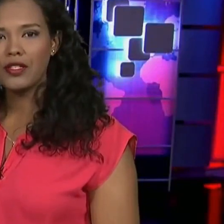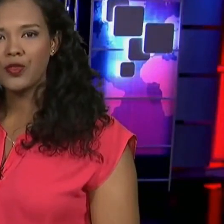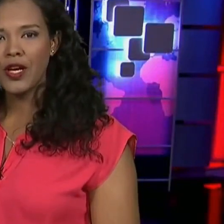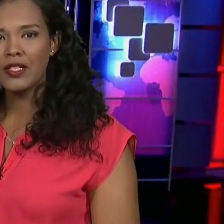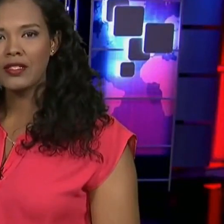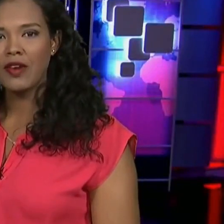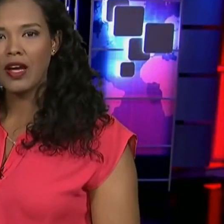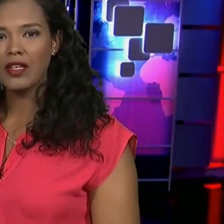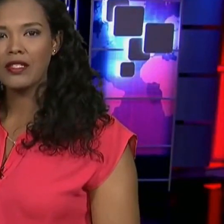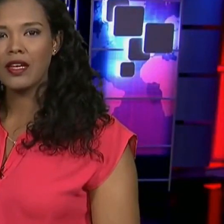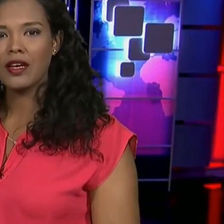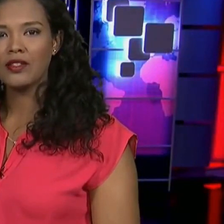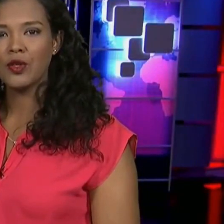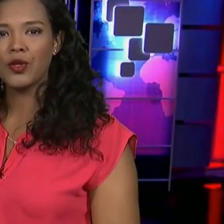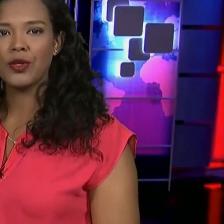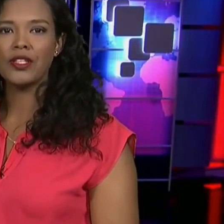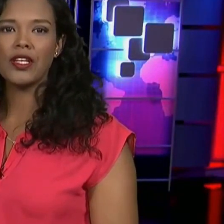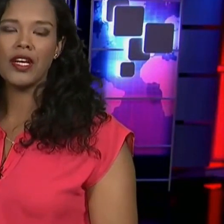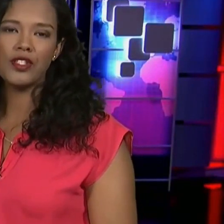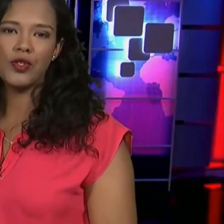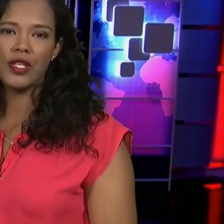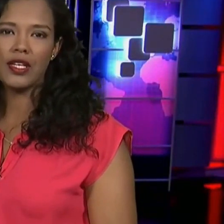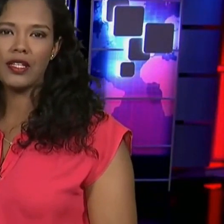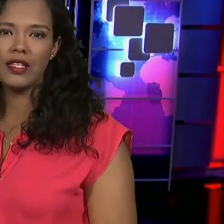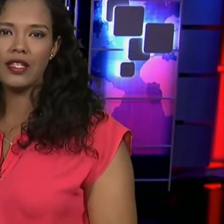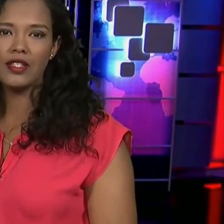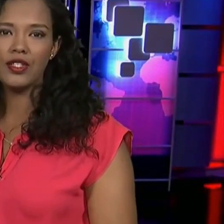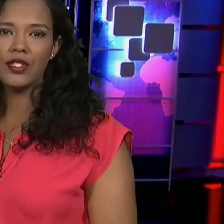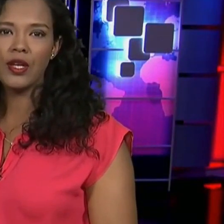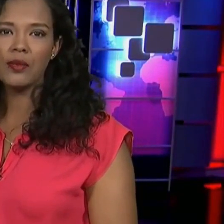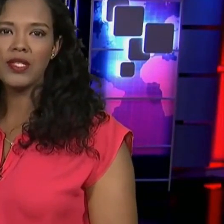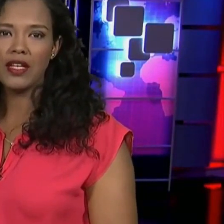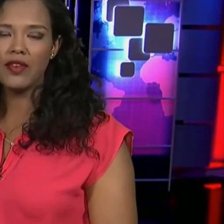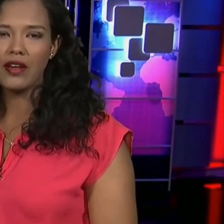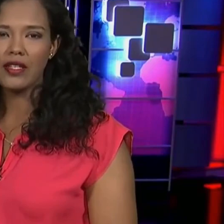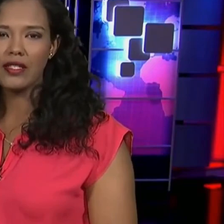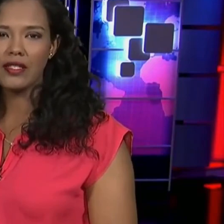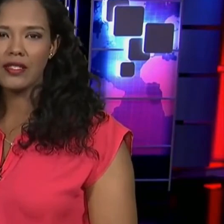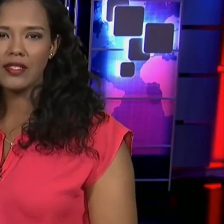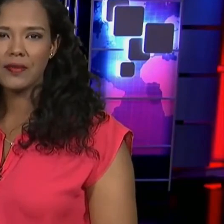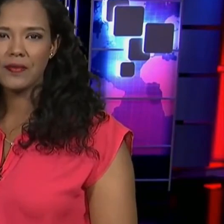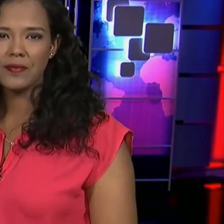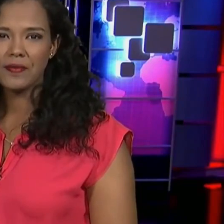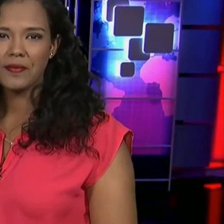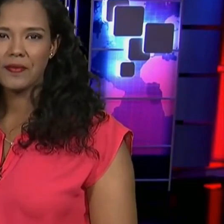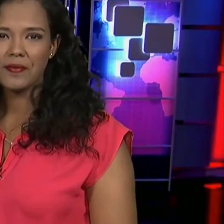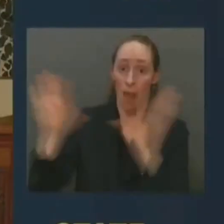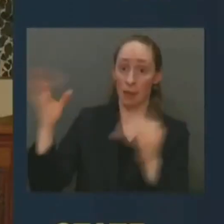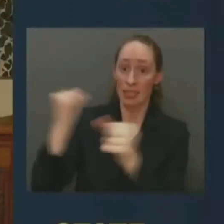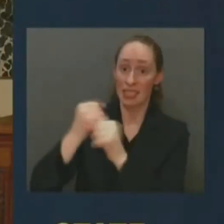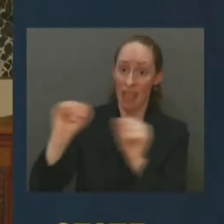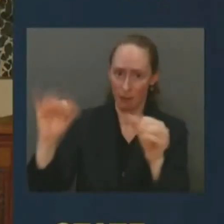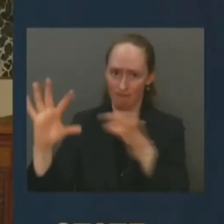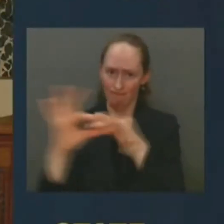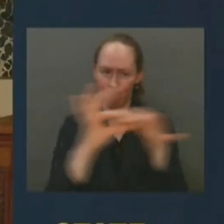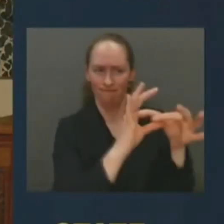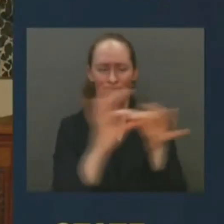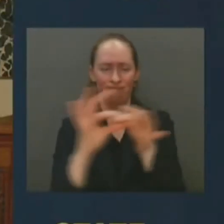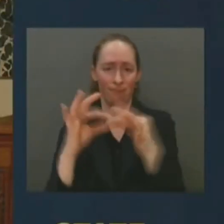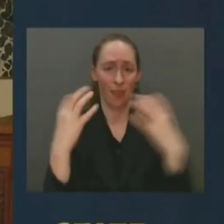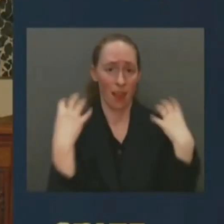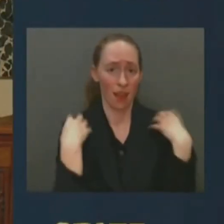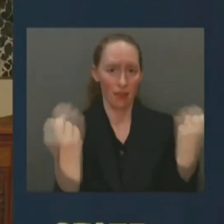Further, he stressed the violence that had to occur in the country and the need to stop that violence. Join us tonight are the